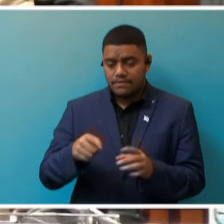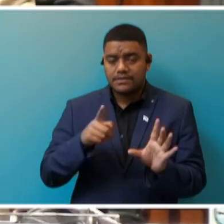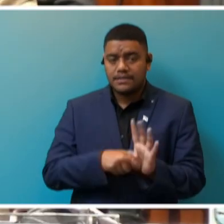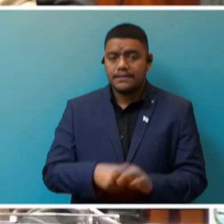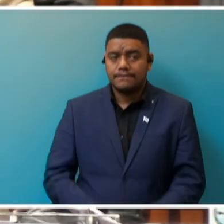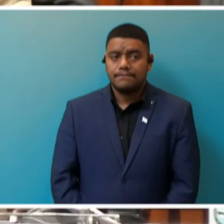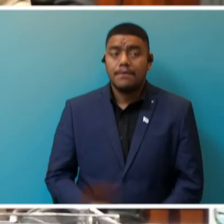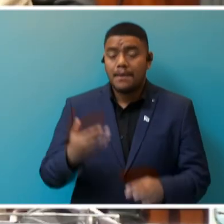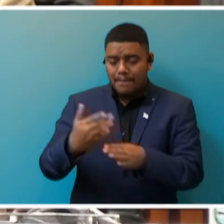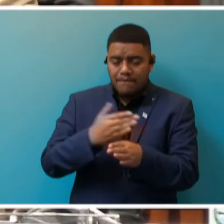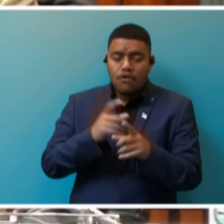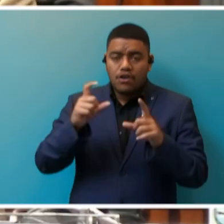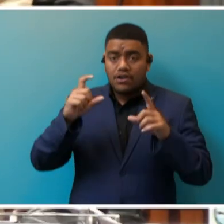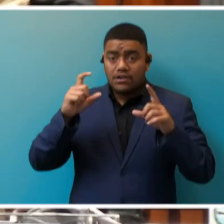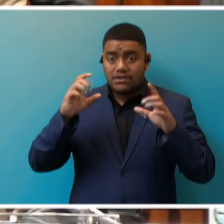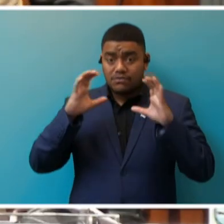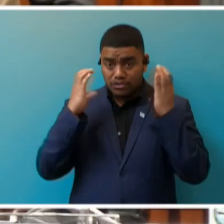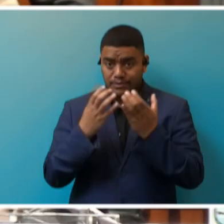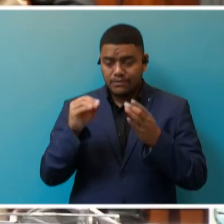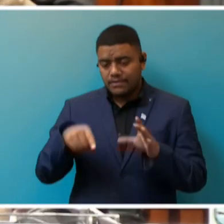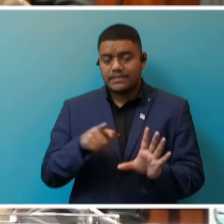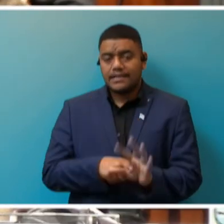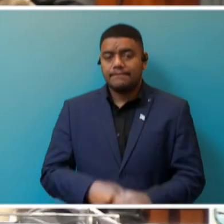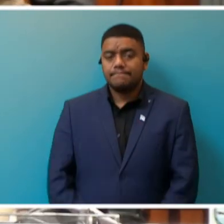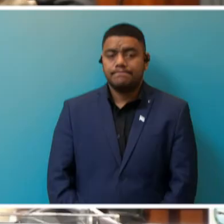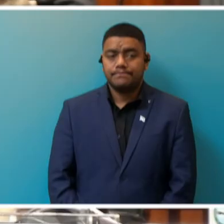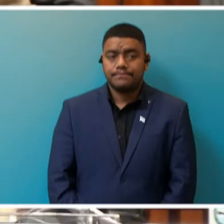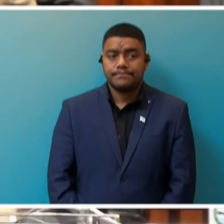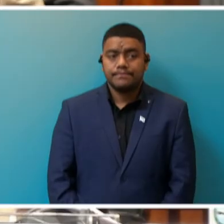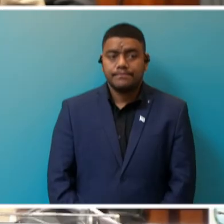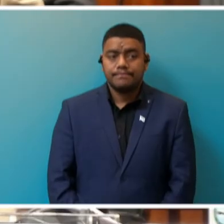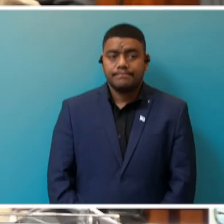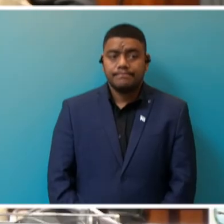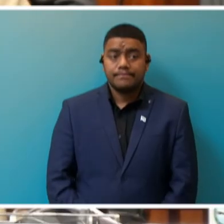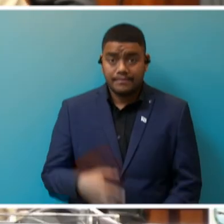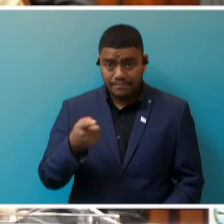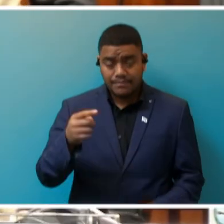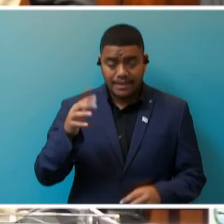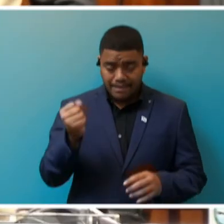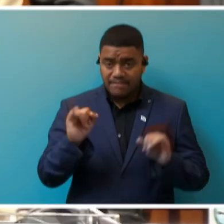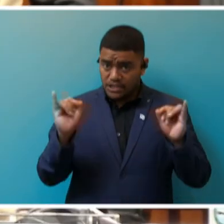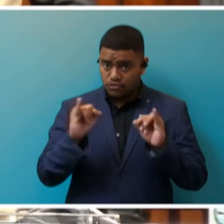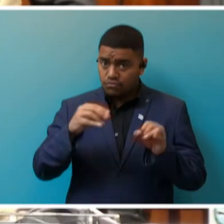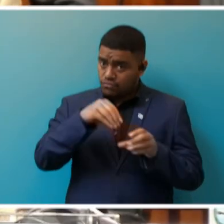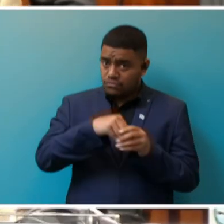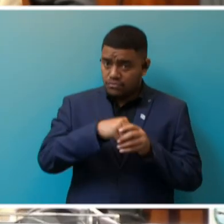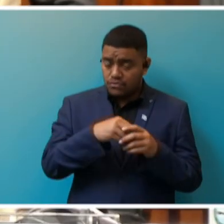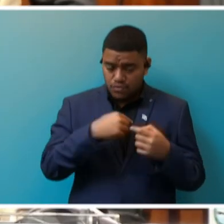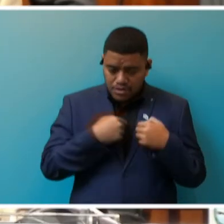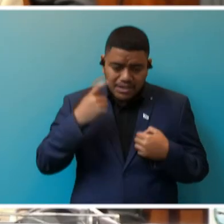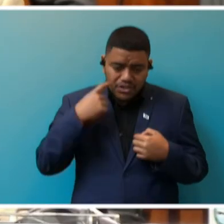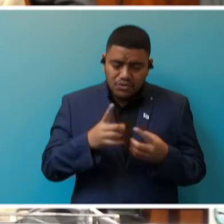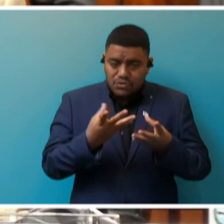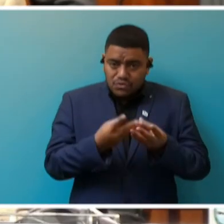before Christmas of this year. On that note, there is a side issue that we are trying also